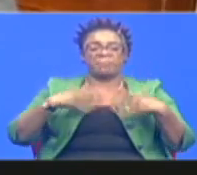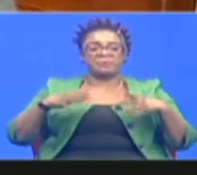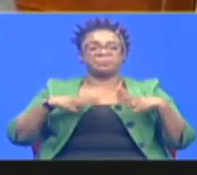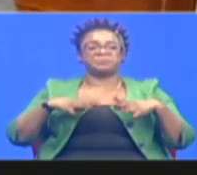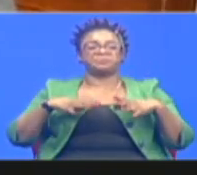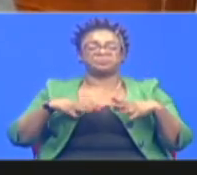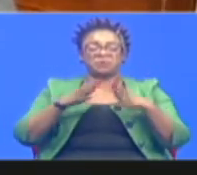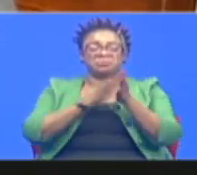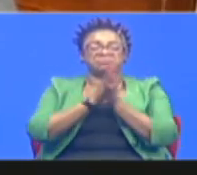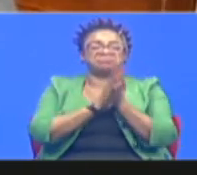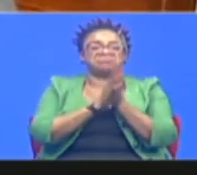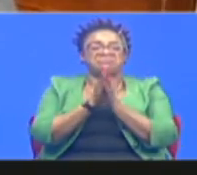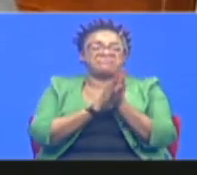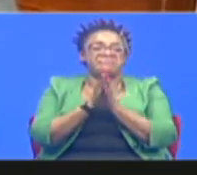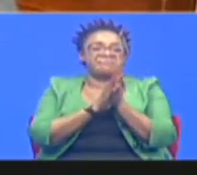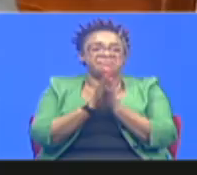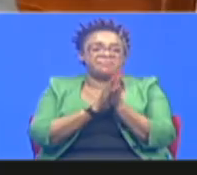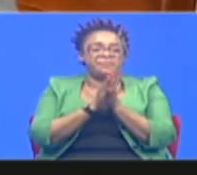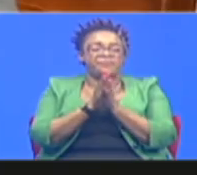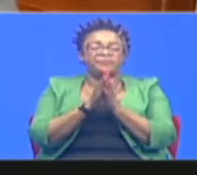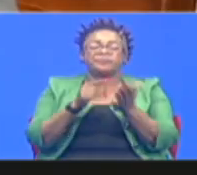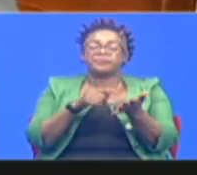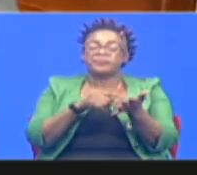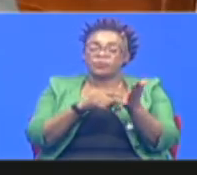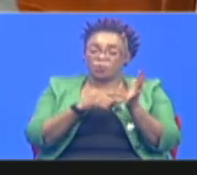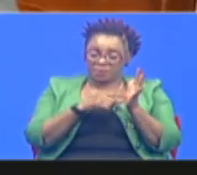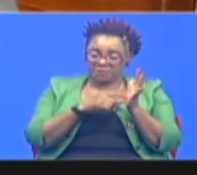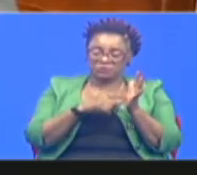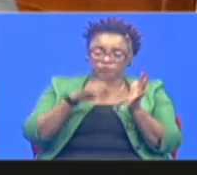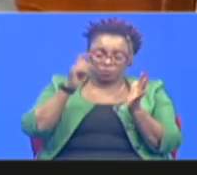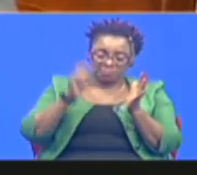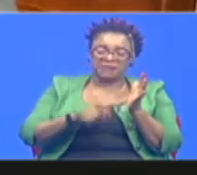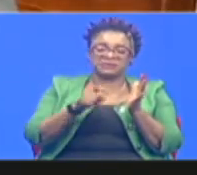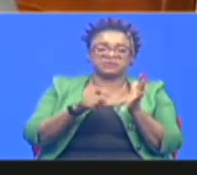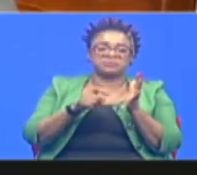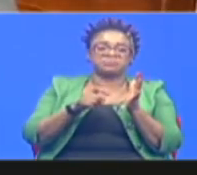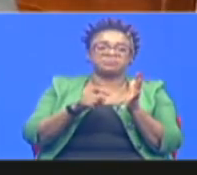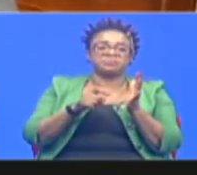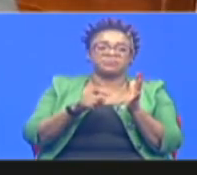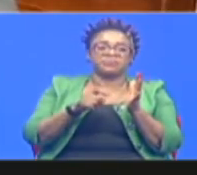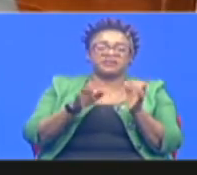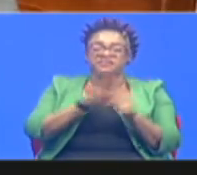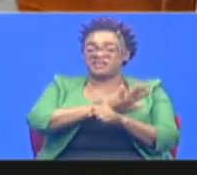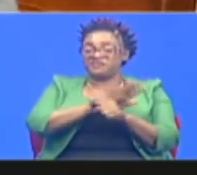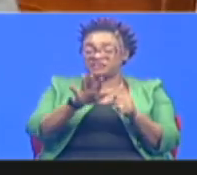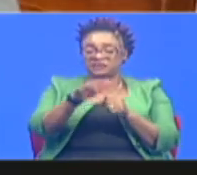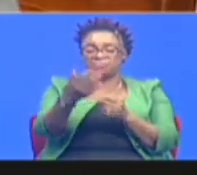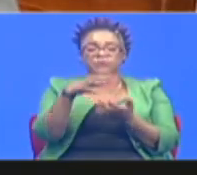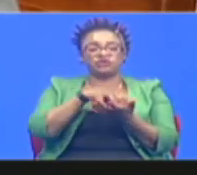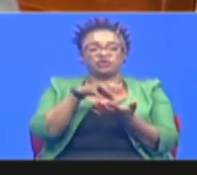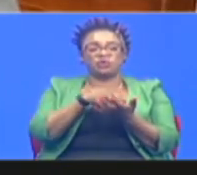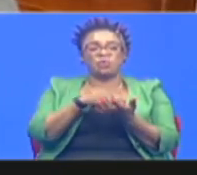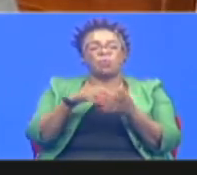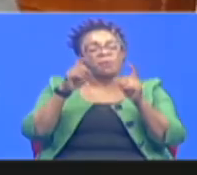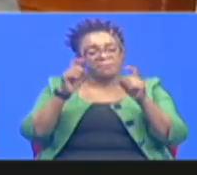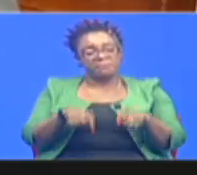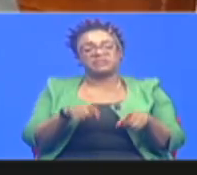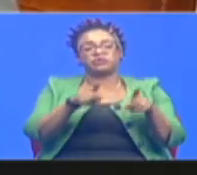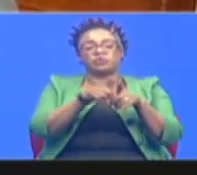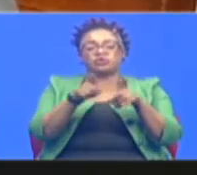anxiety. It's a requirement, and we must fill this position. So, but we must also feel it